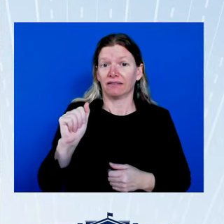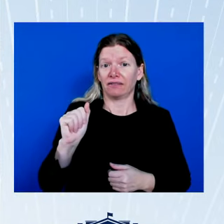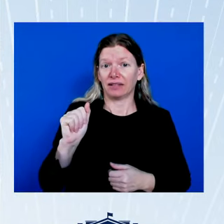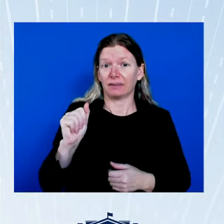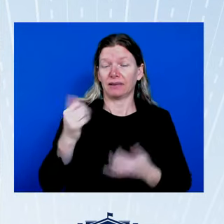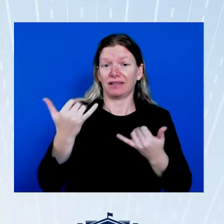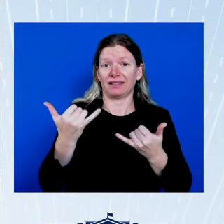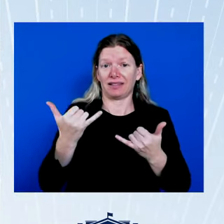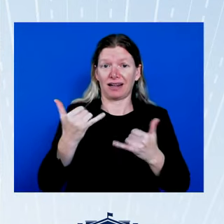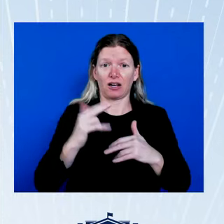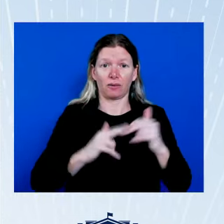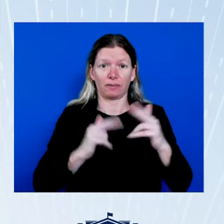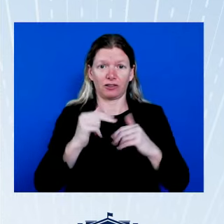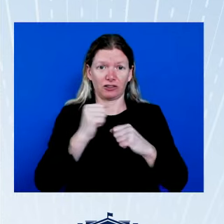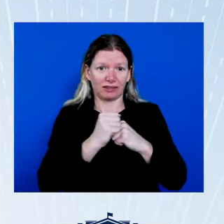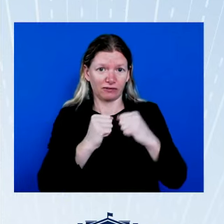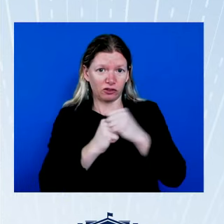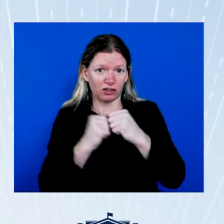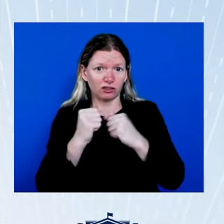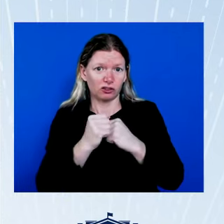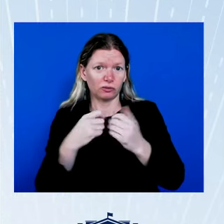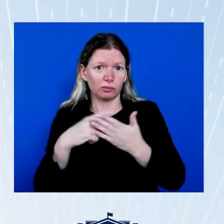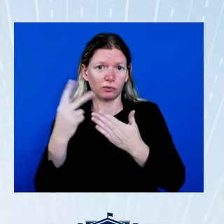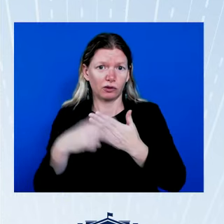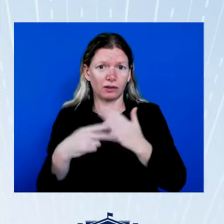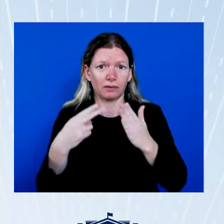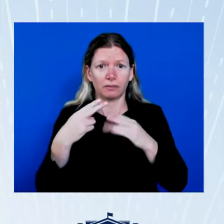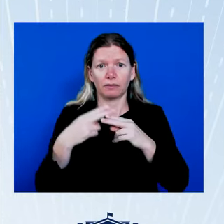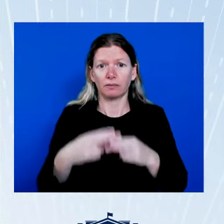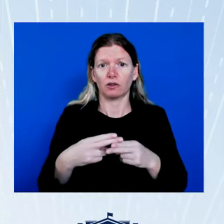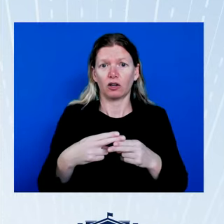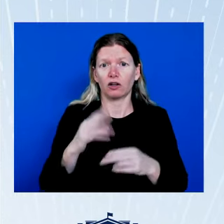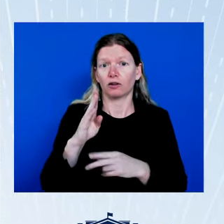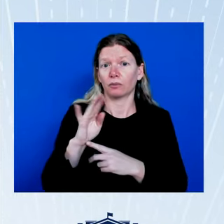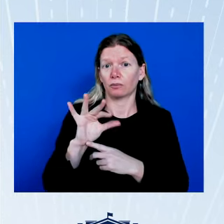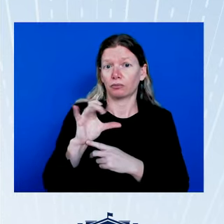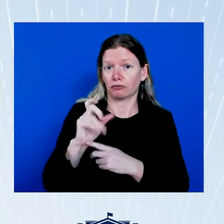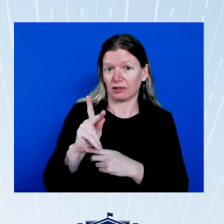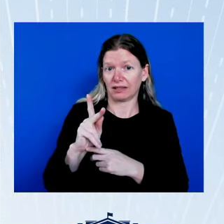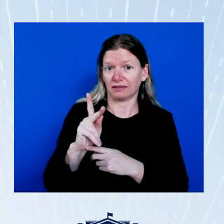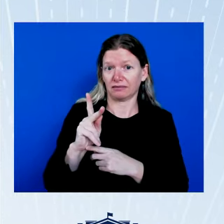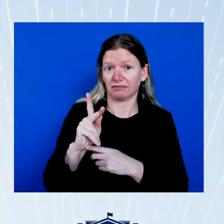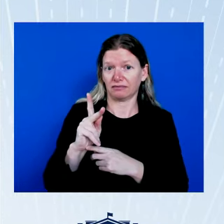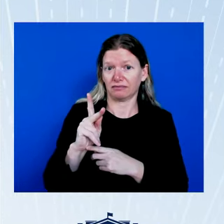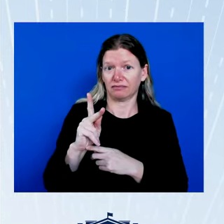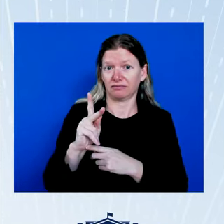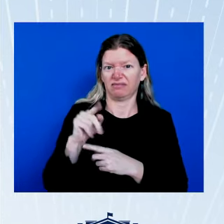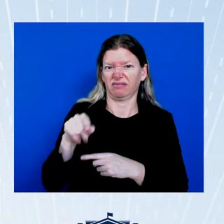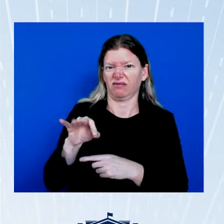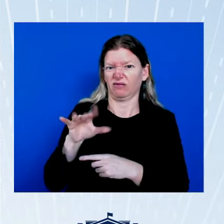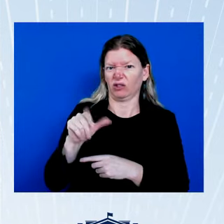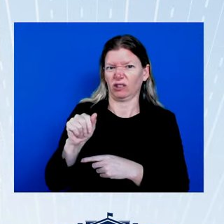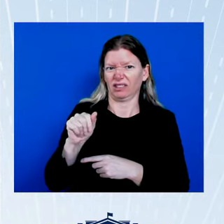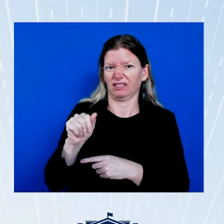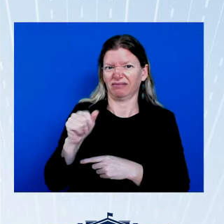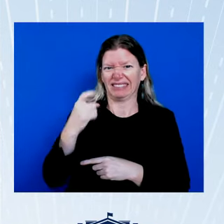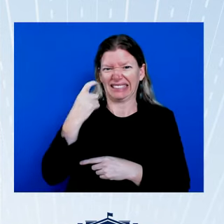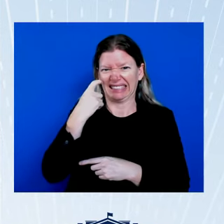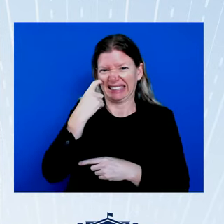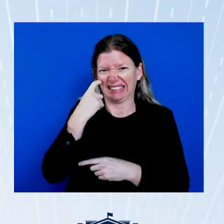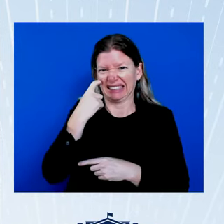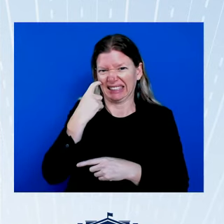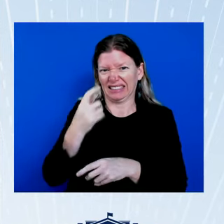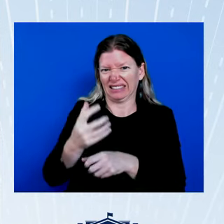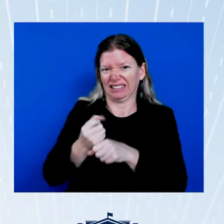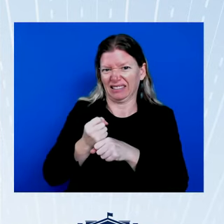BRIC, Santa Rosa County in Florida has recently received funding to elevate 6 single-family homes that had